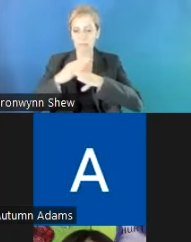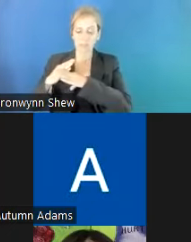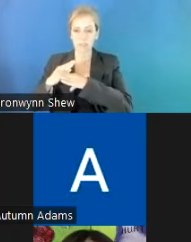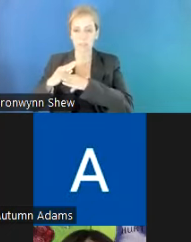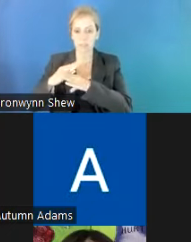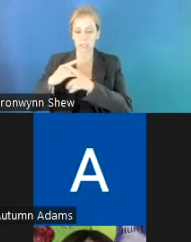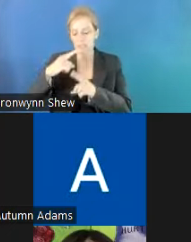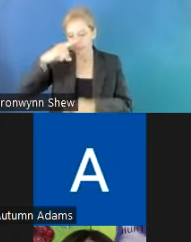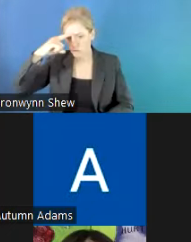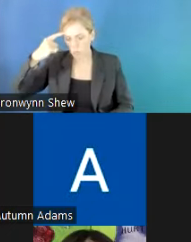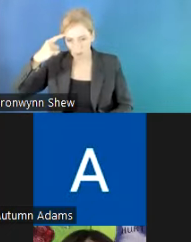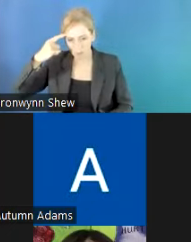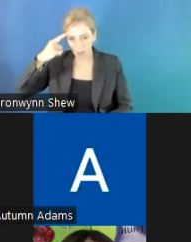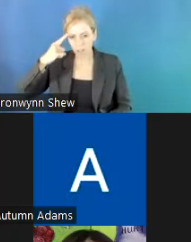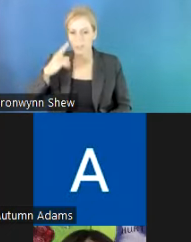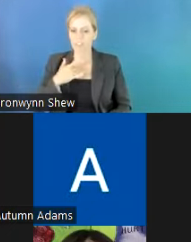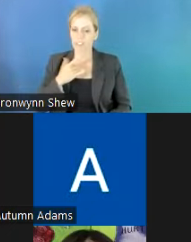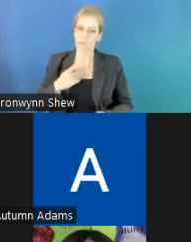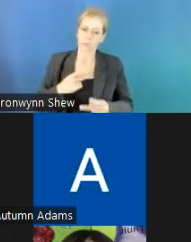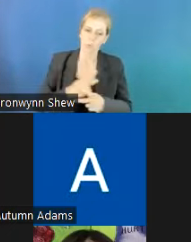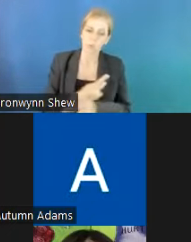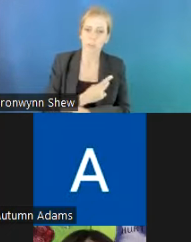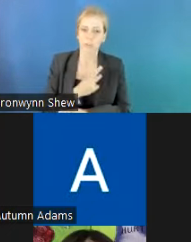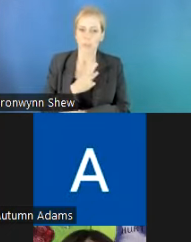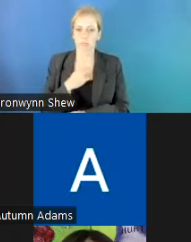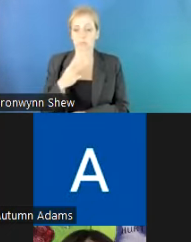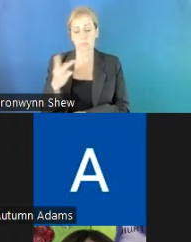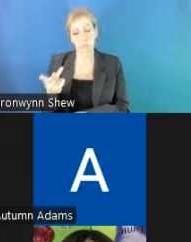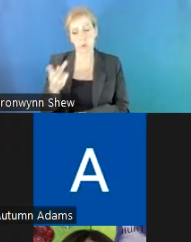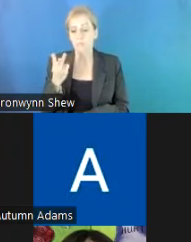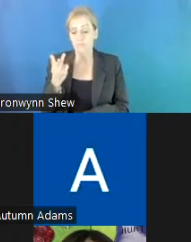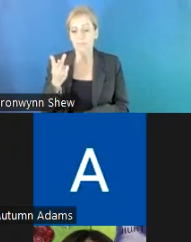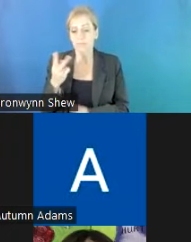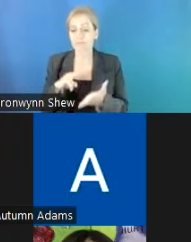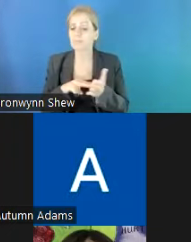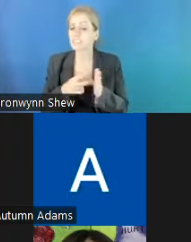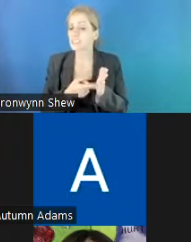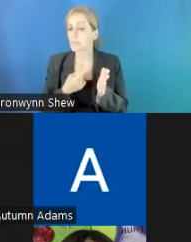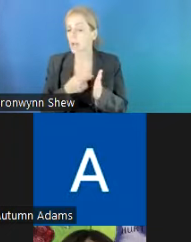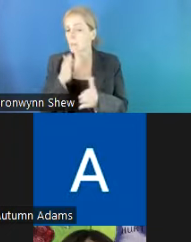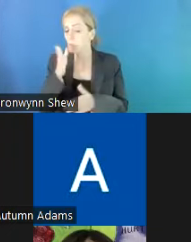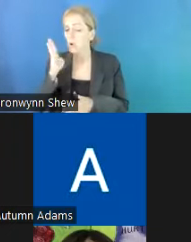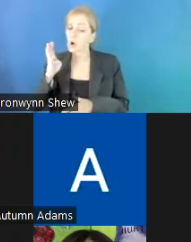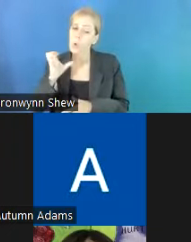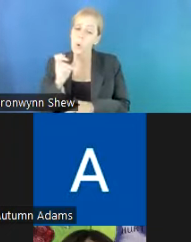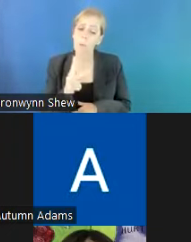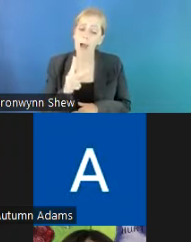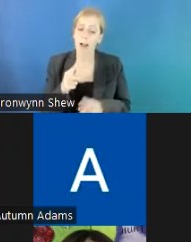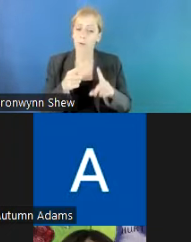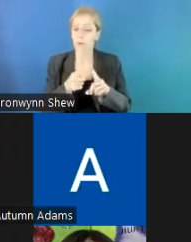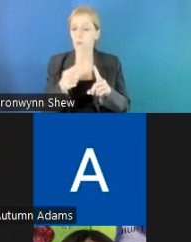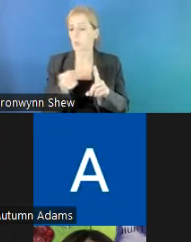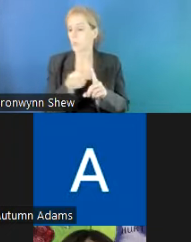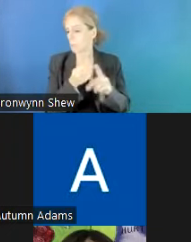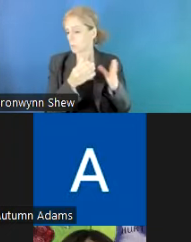it's another reason to go back to the abuser, because you also feel isolated in this place, surrounded by a bunch of hearing